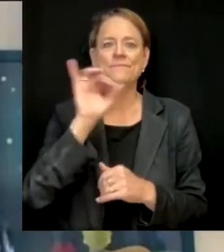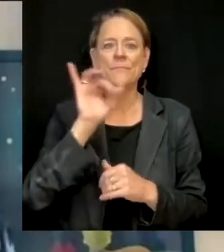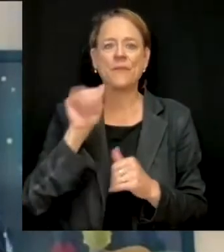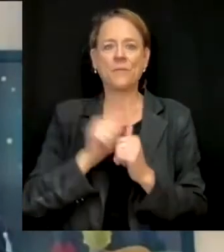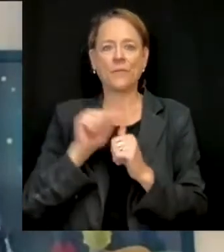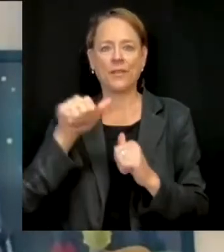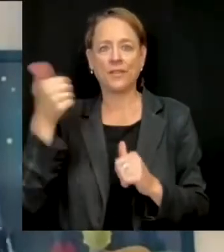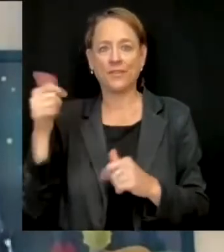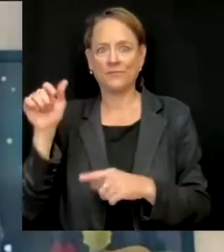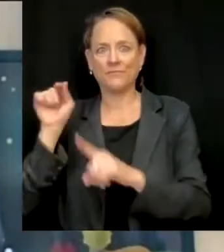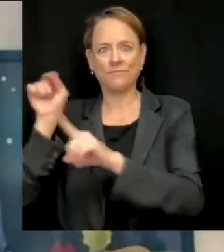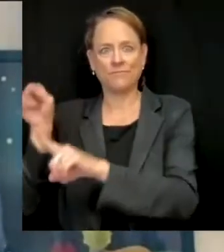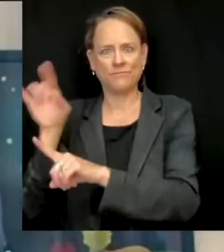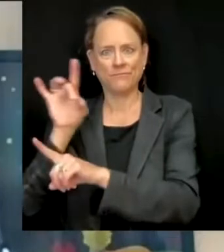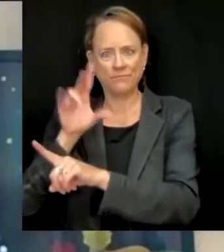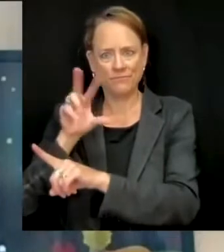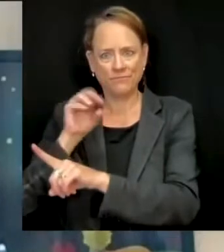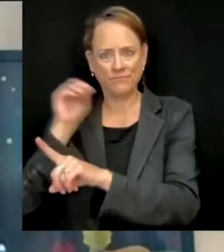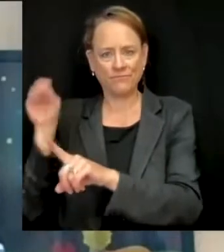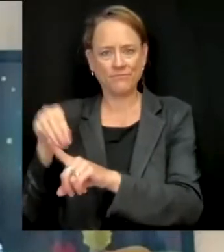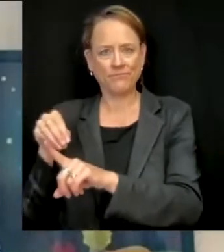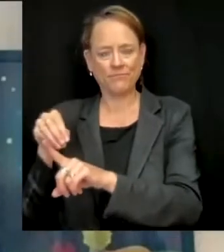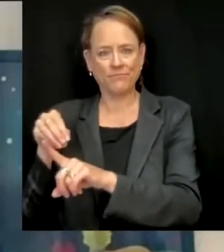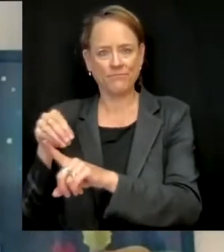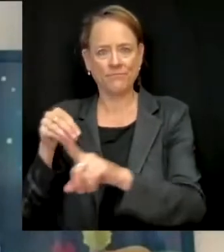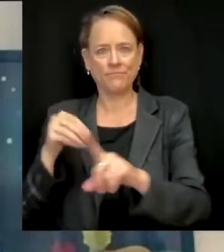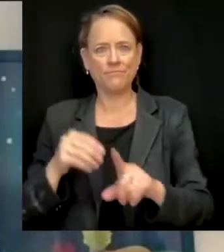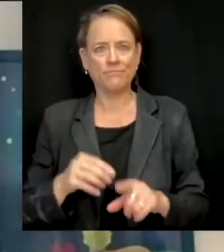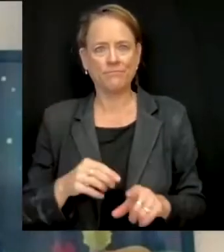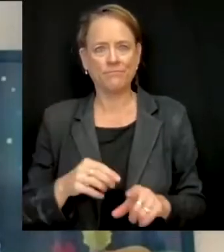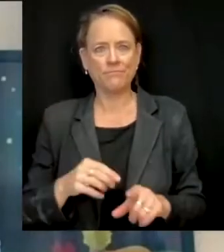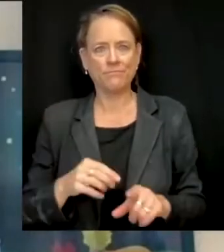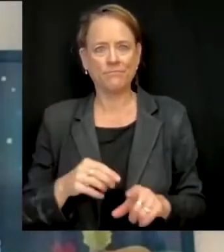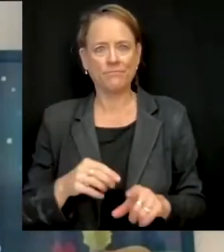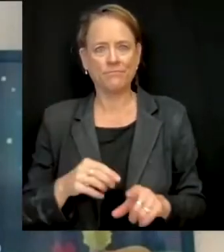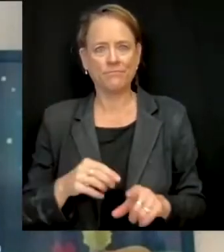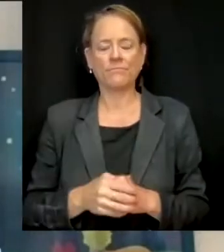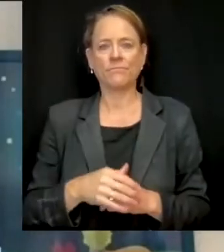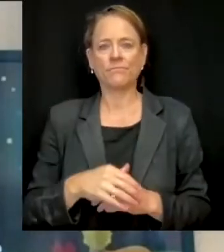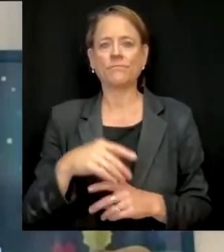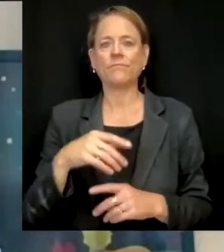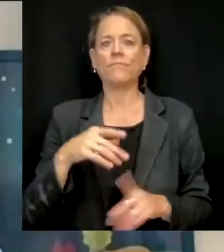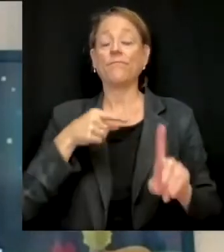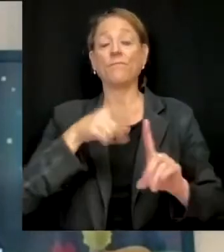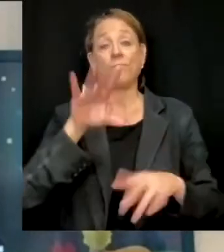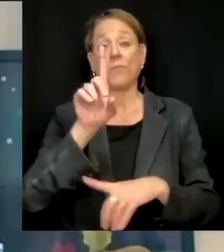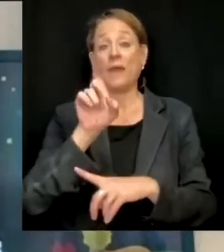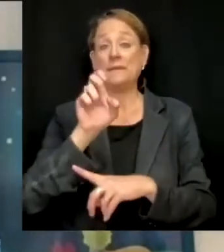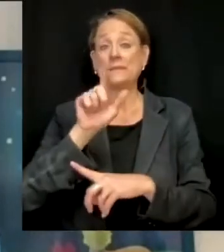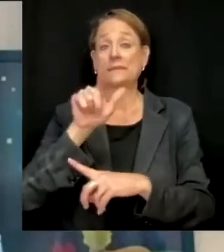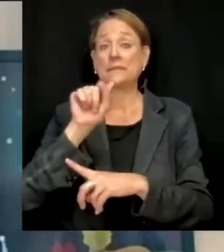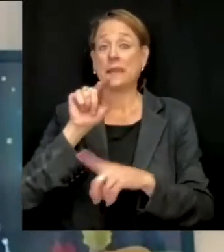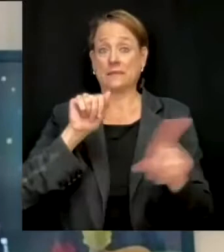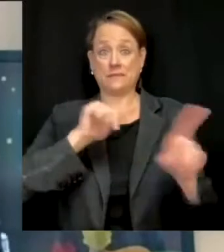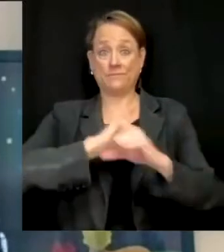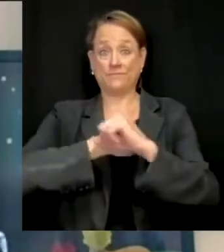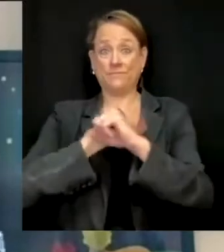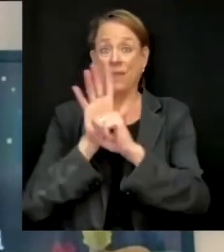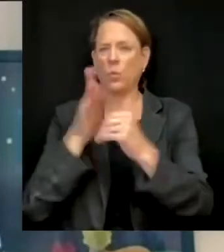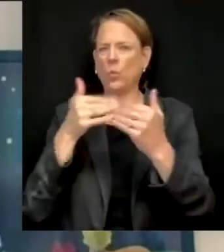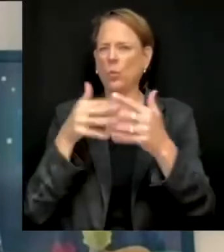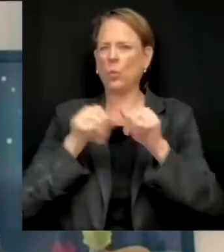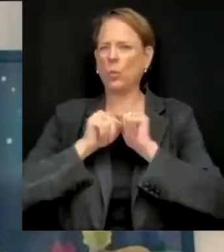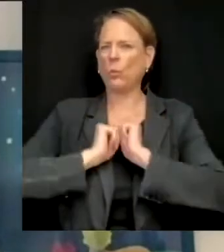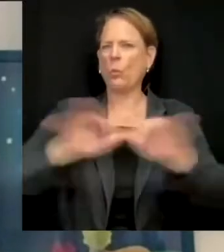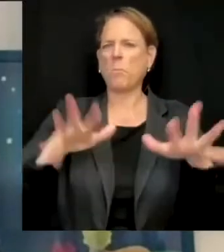know is this variant is extremely infectious, and it will spread even more quickly than any